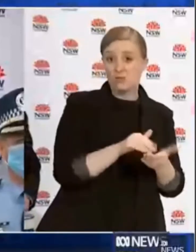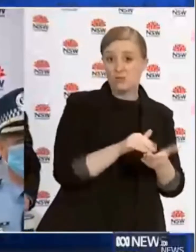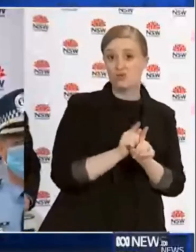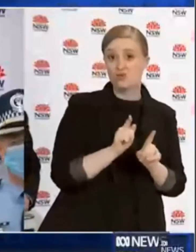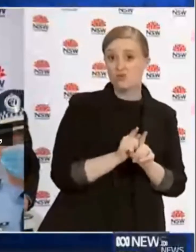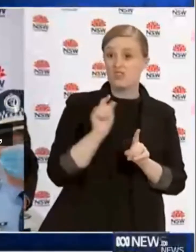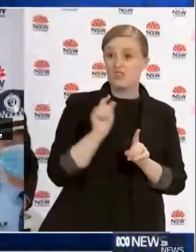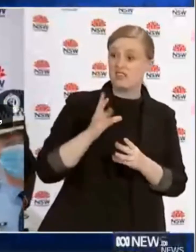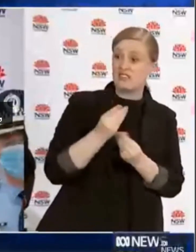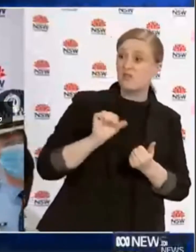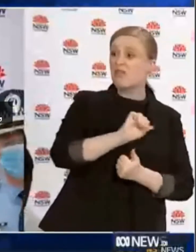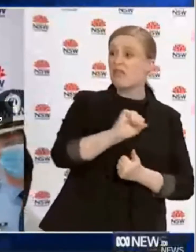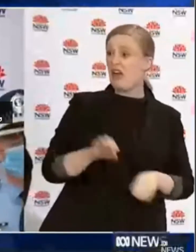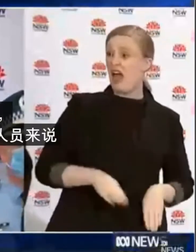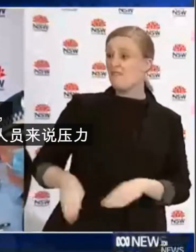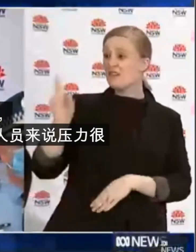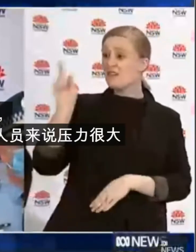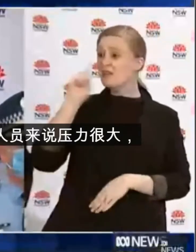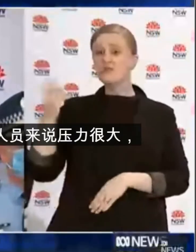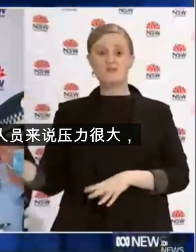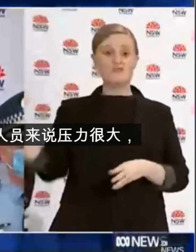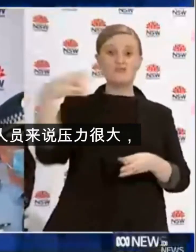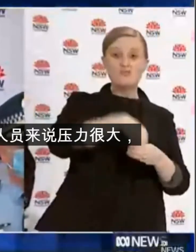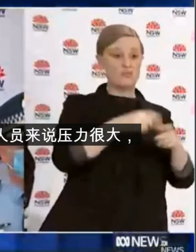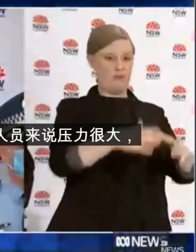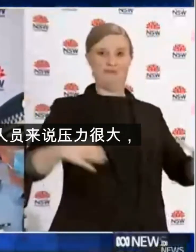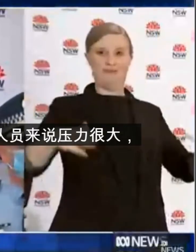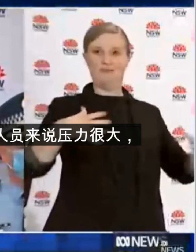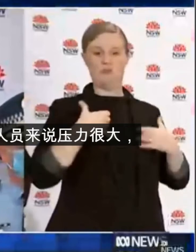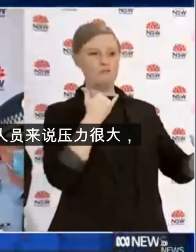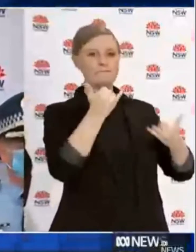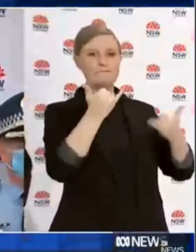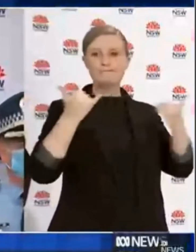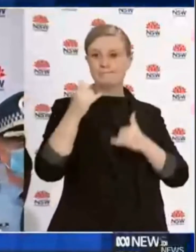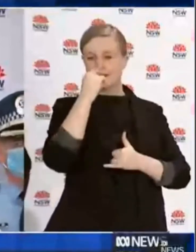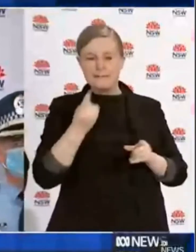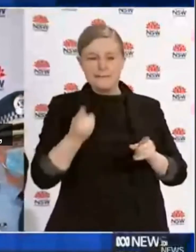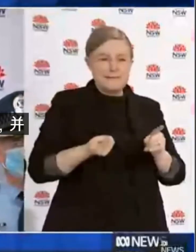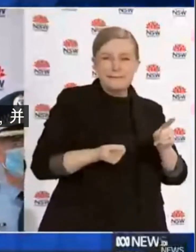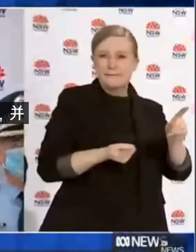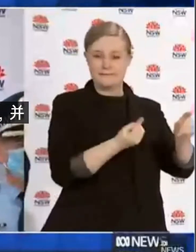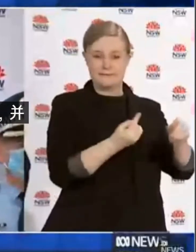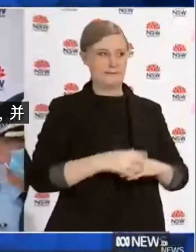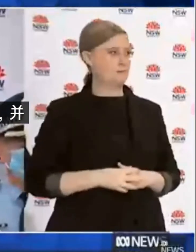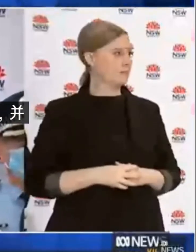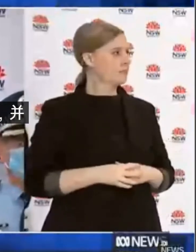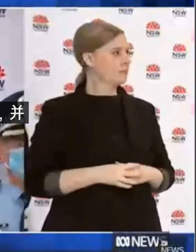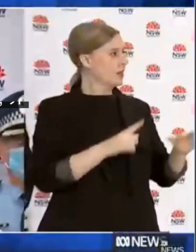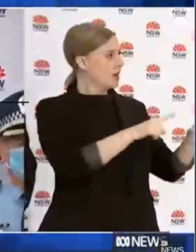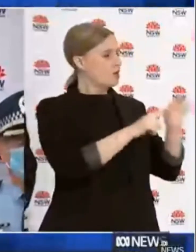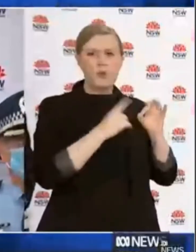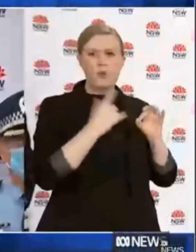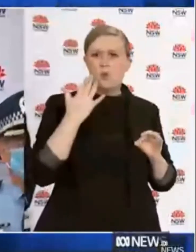help our teams. But yeah, it's quite stressful for all our tracers and contact workers. They're working through that and trying to do it as urgently as